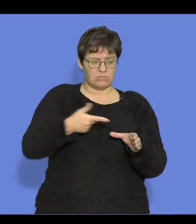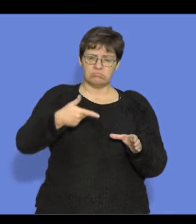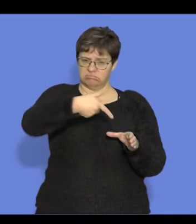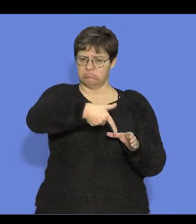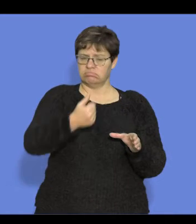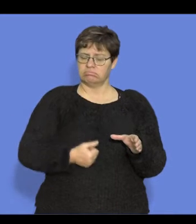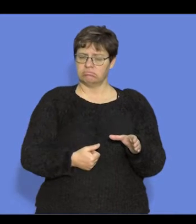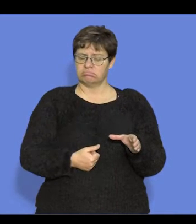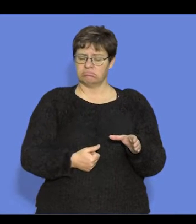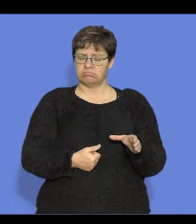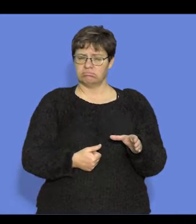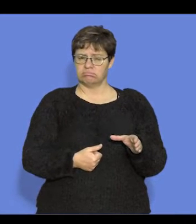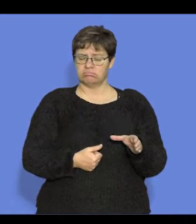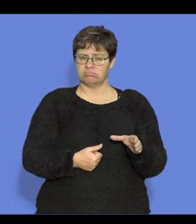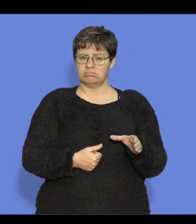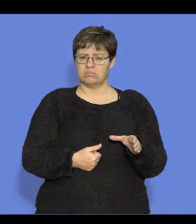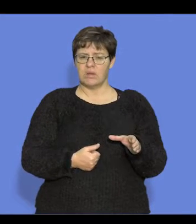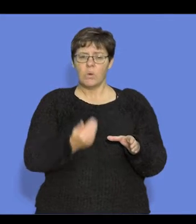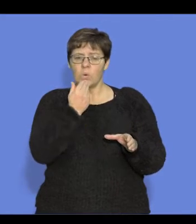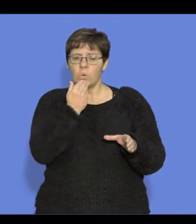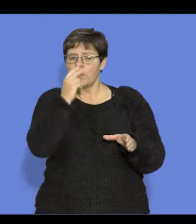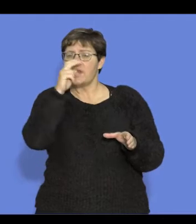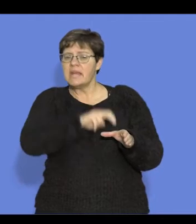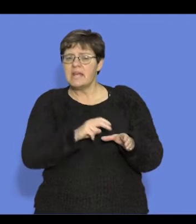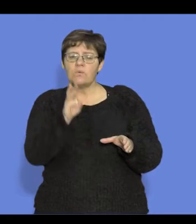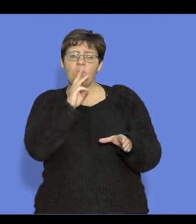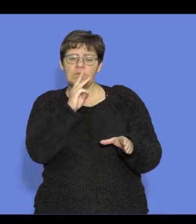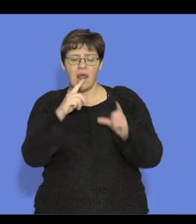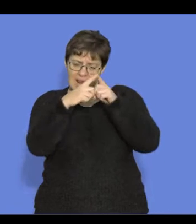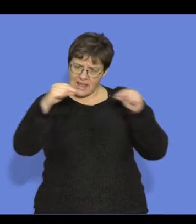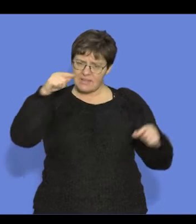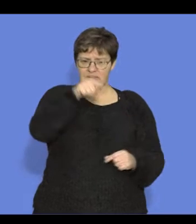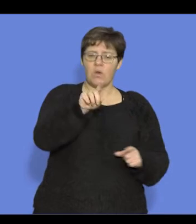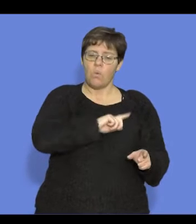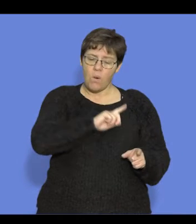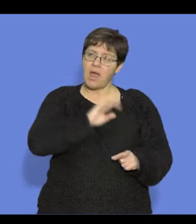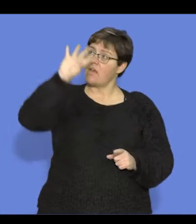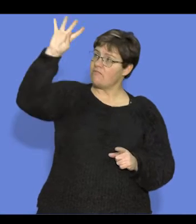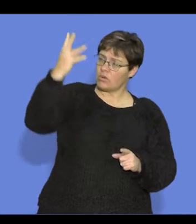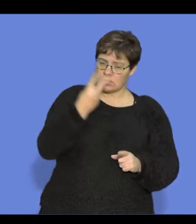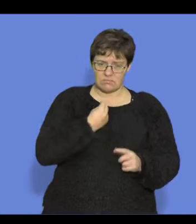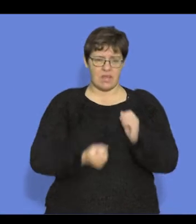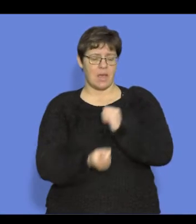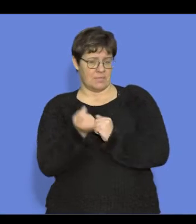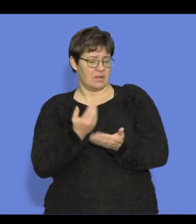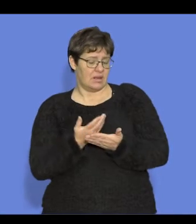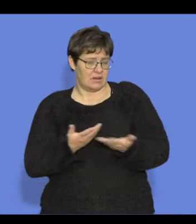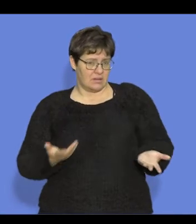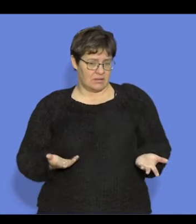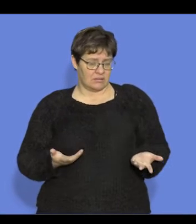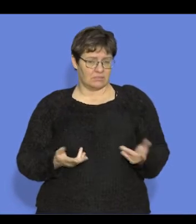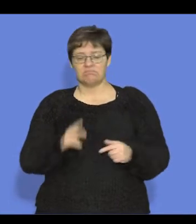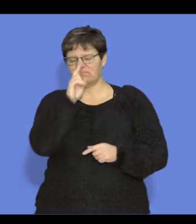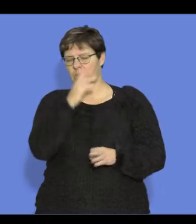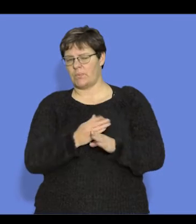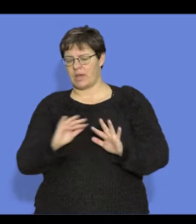it's the leaves that actually need the water because they need the water for photosynthesis. So let's look at how